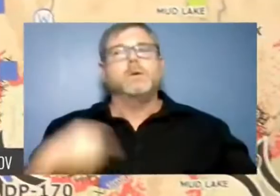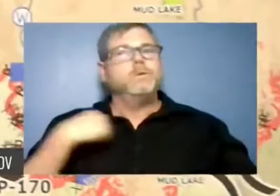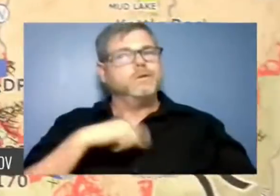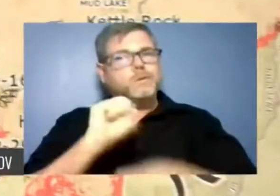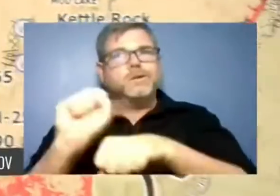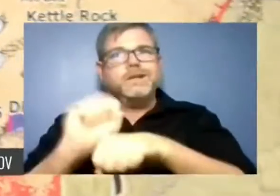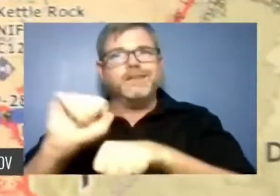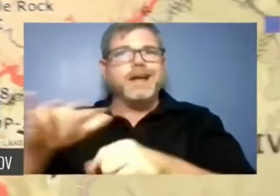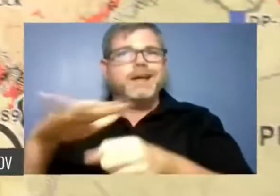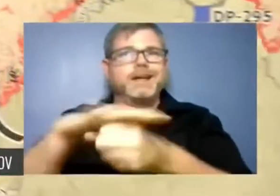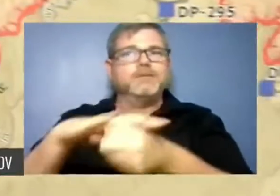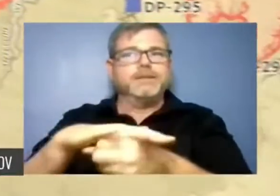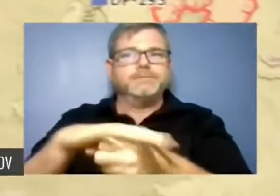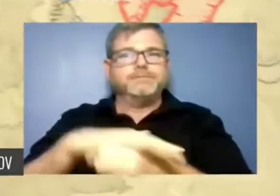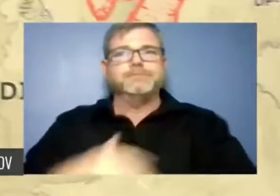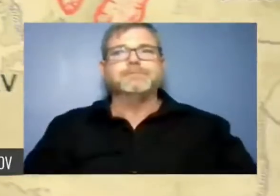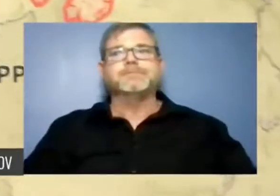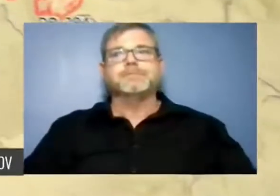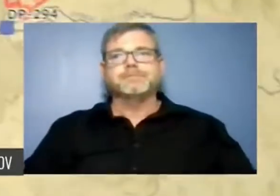for your eastern zone of the fire.